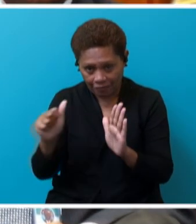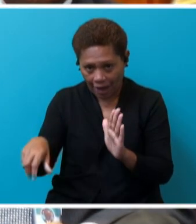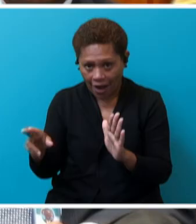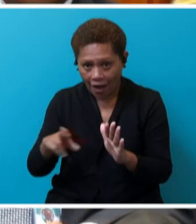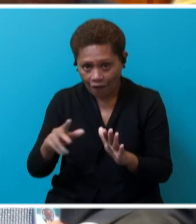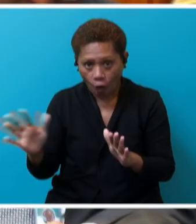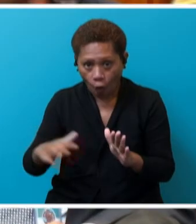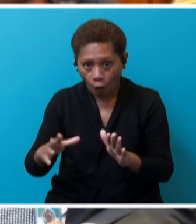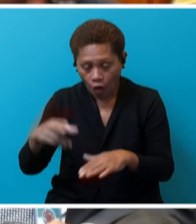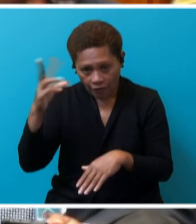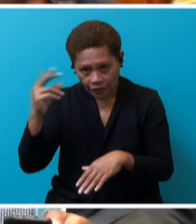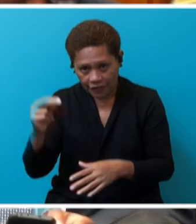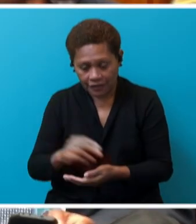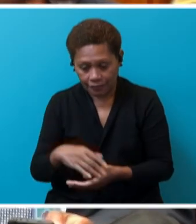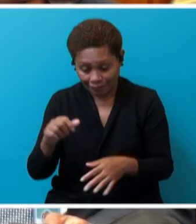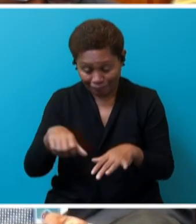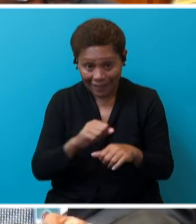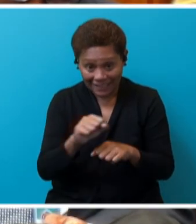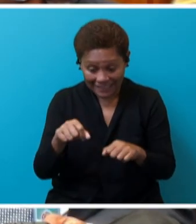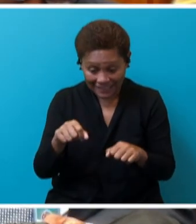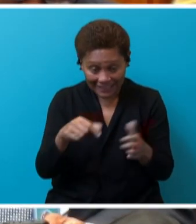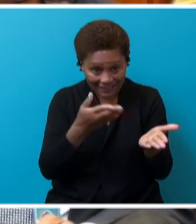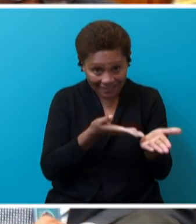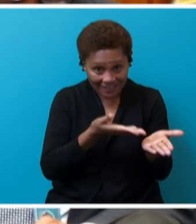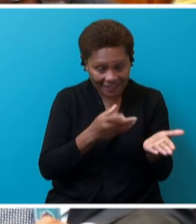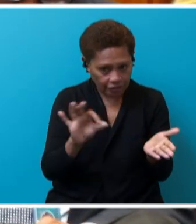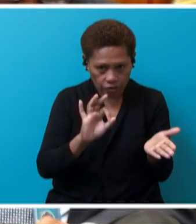this statement is not about what Fiji First